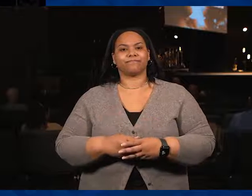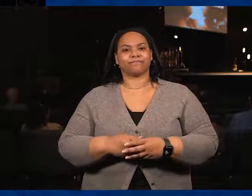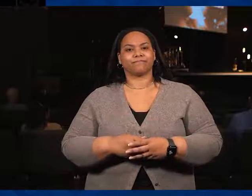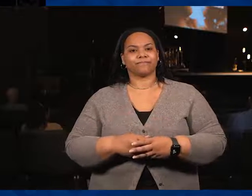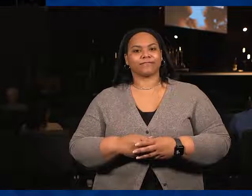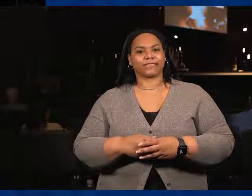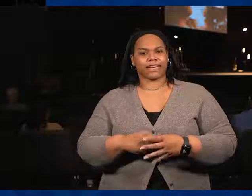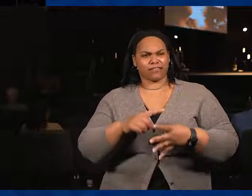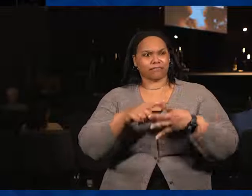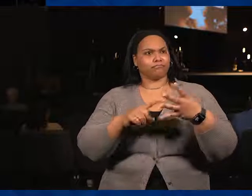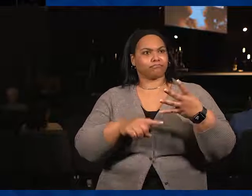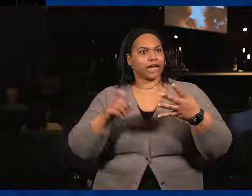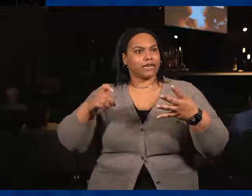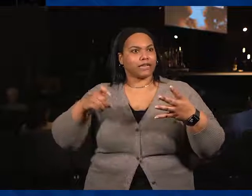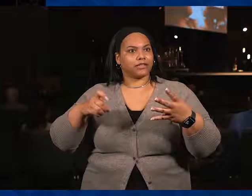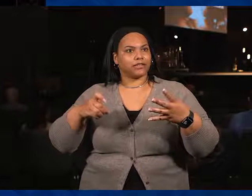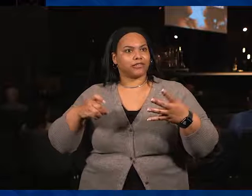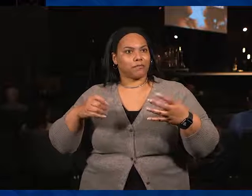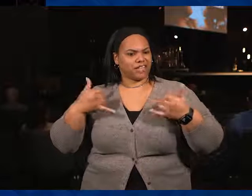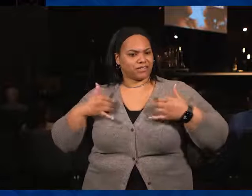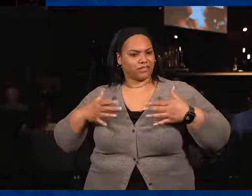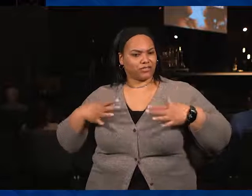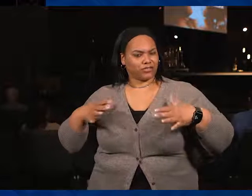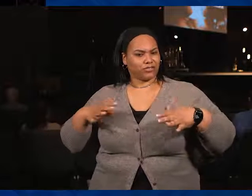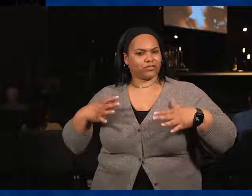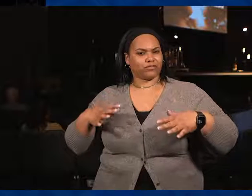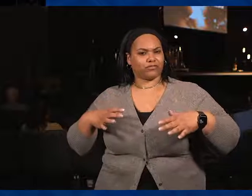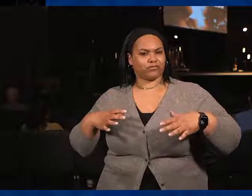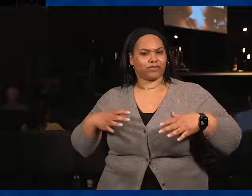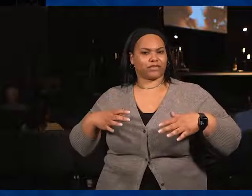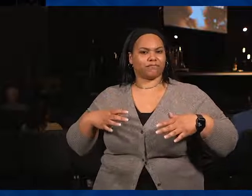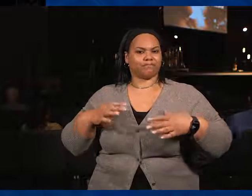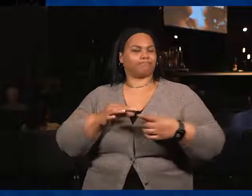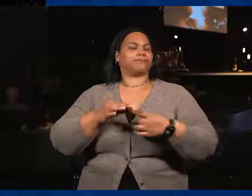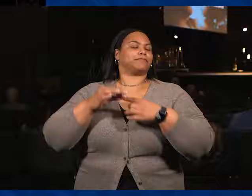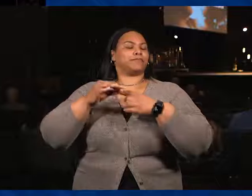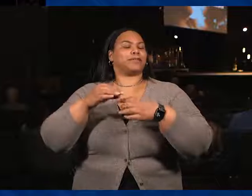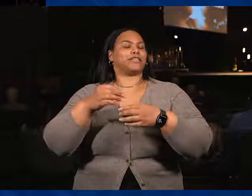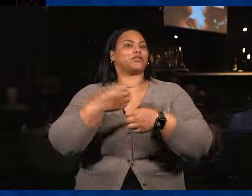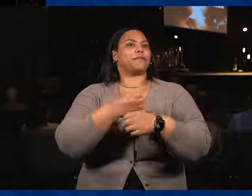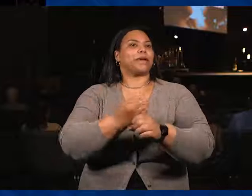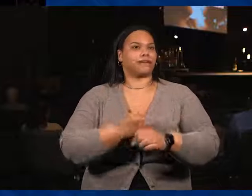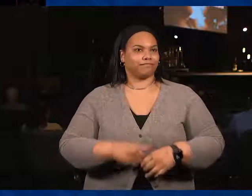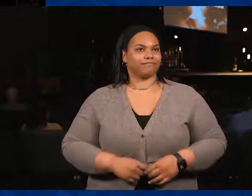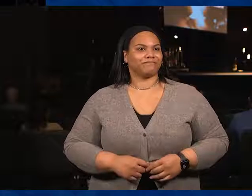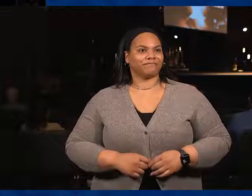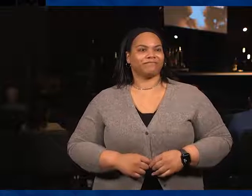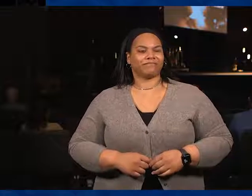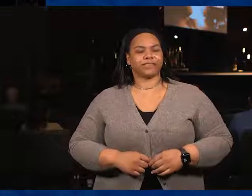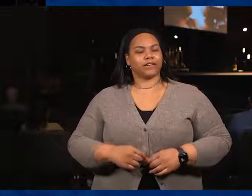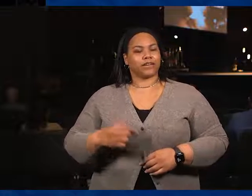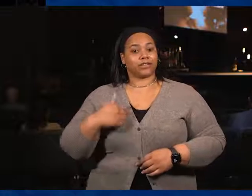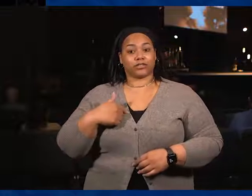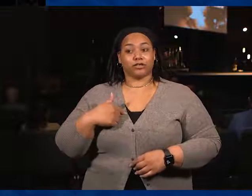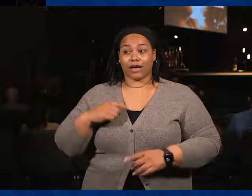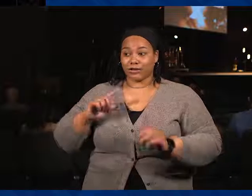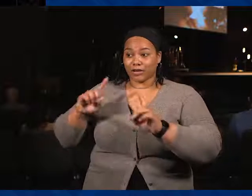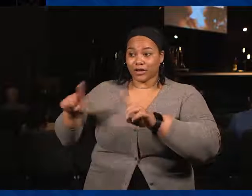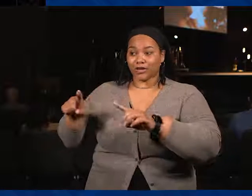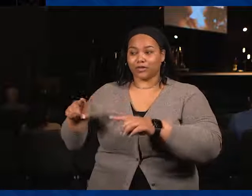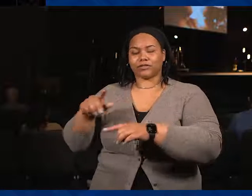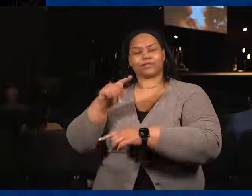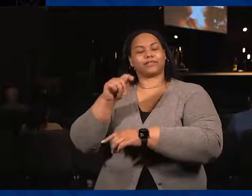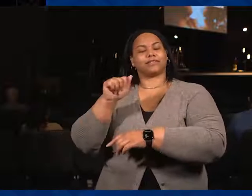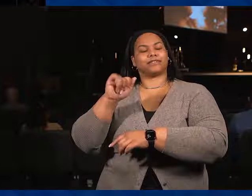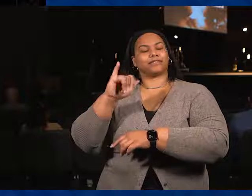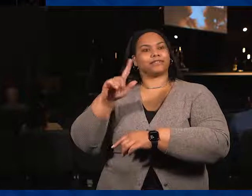mystique, so I got a custom-made suit, because I wanted to be well-dressed, so I decided to get a custom-made suit. So I went to the tailor, and y'all, if